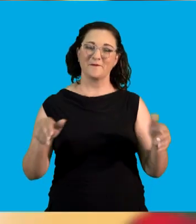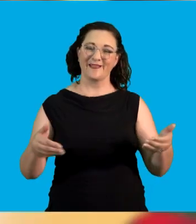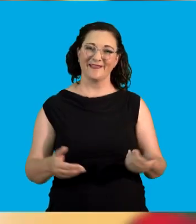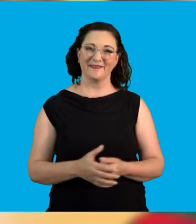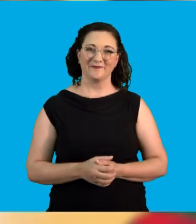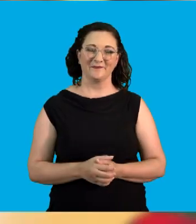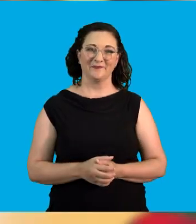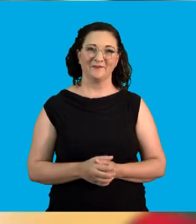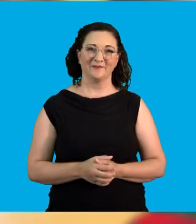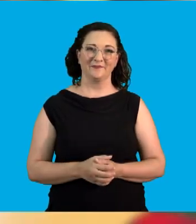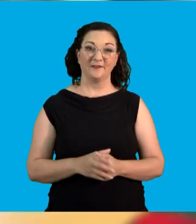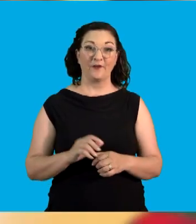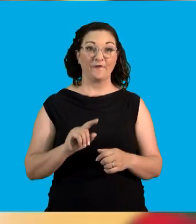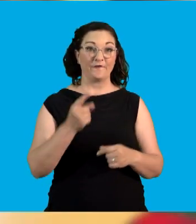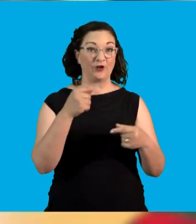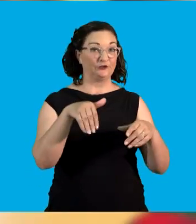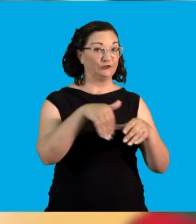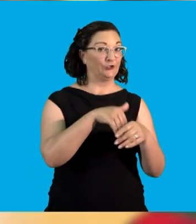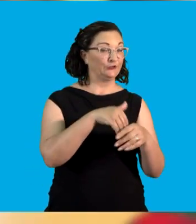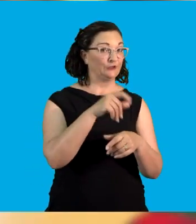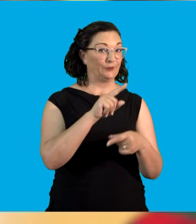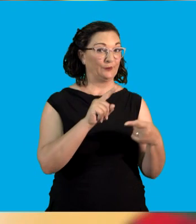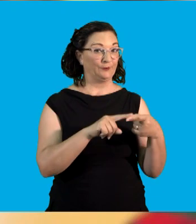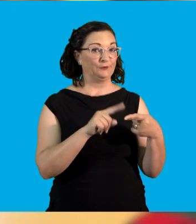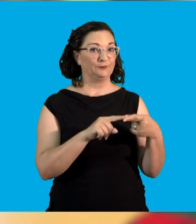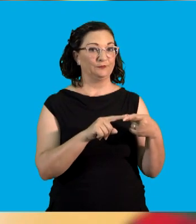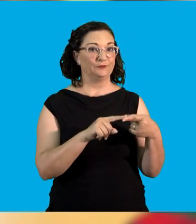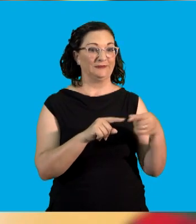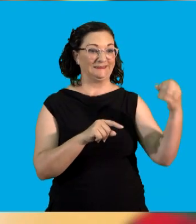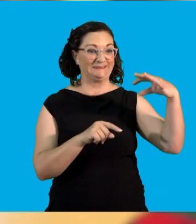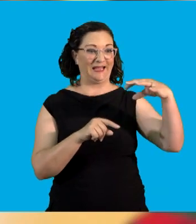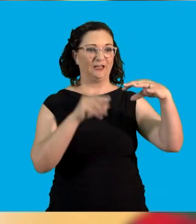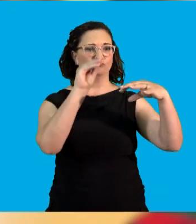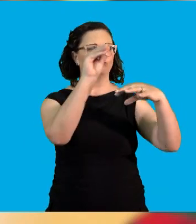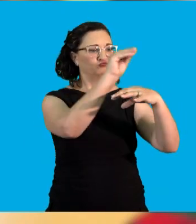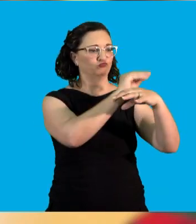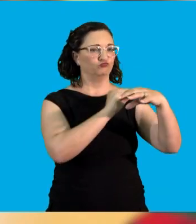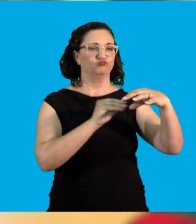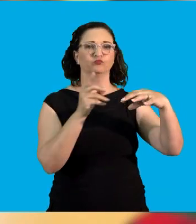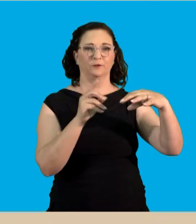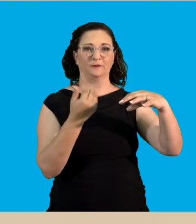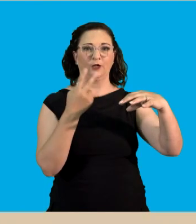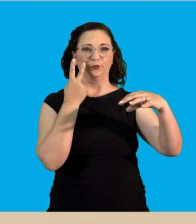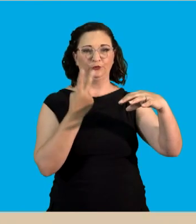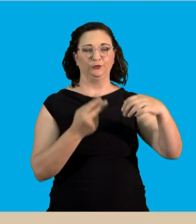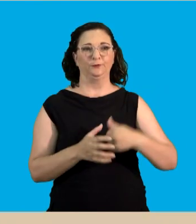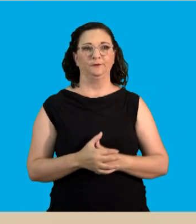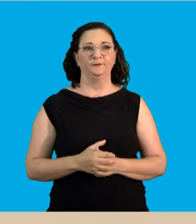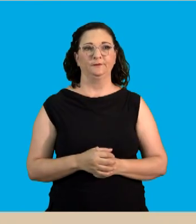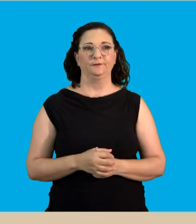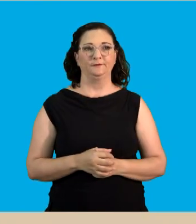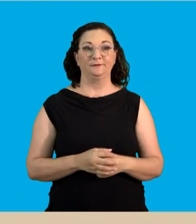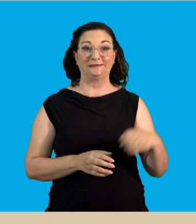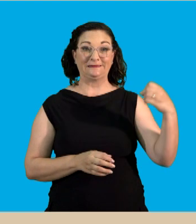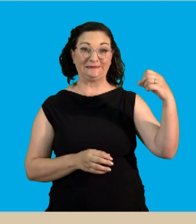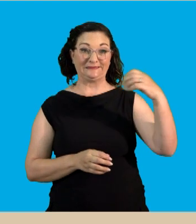Welcome back, learners. Let us look at our first concept, which is objects around the sun. Now, the sun